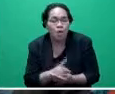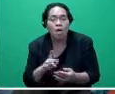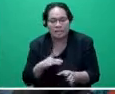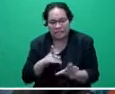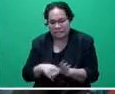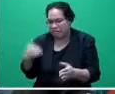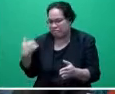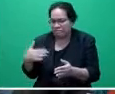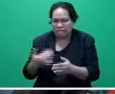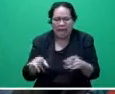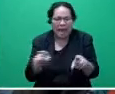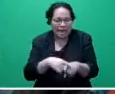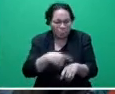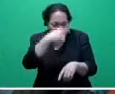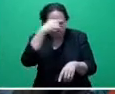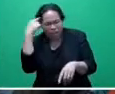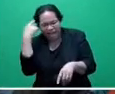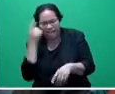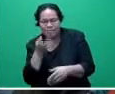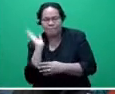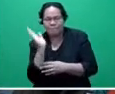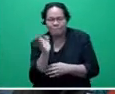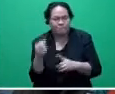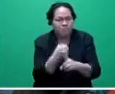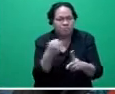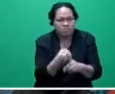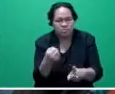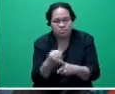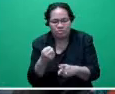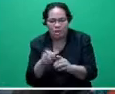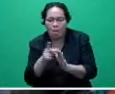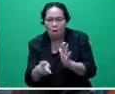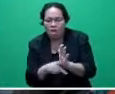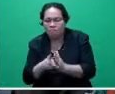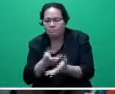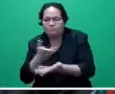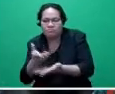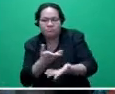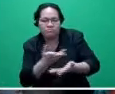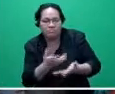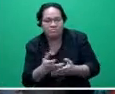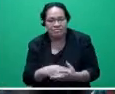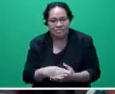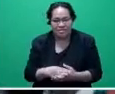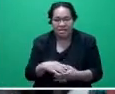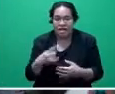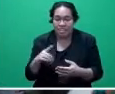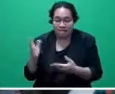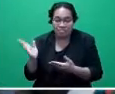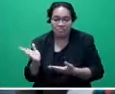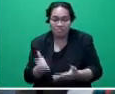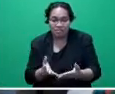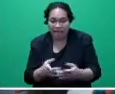of spending a drunkard in the nightclub promoting its socialist policies and programs, inculcating and then entrenching the